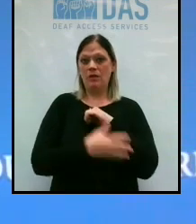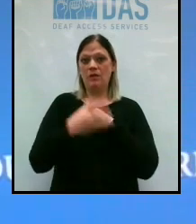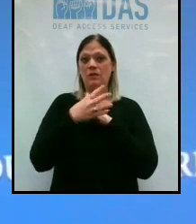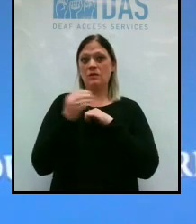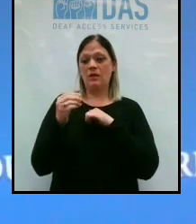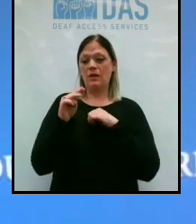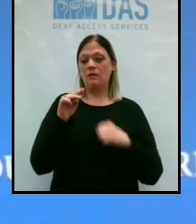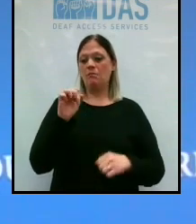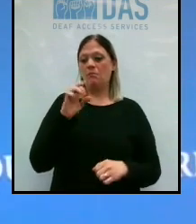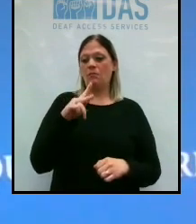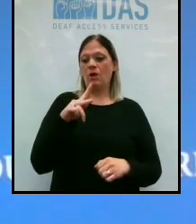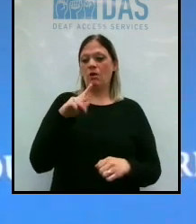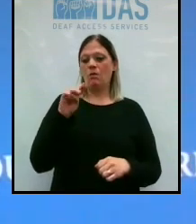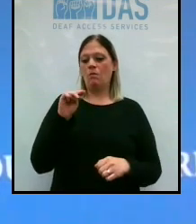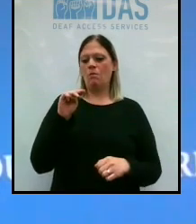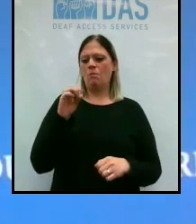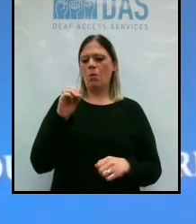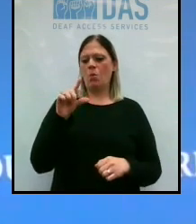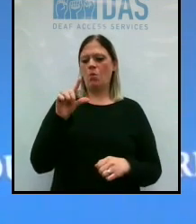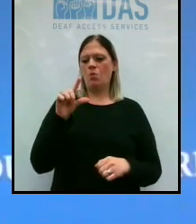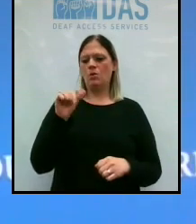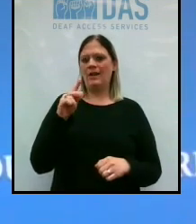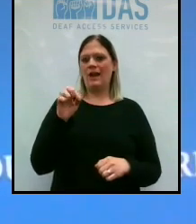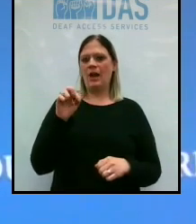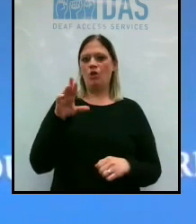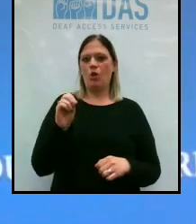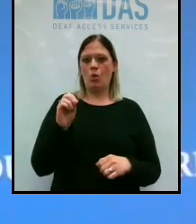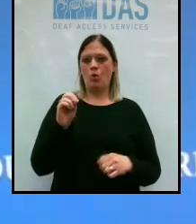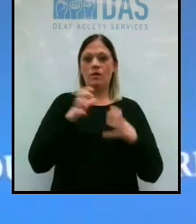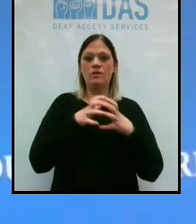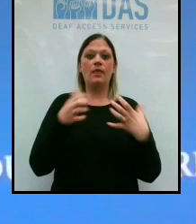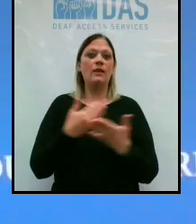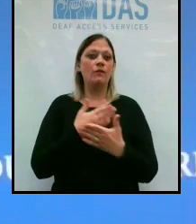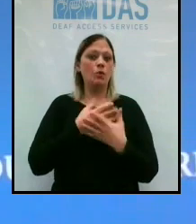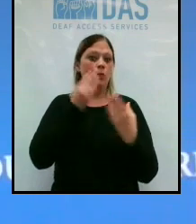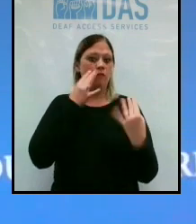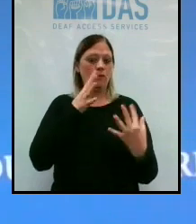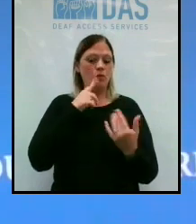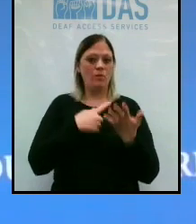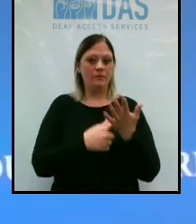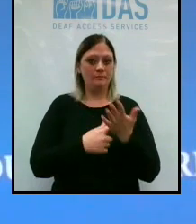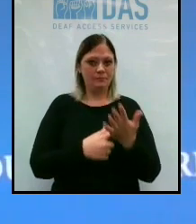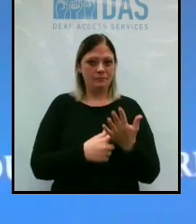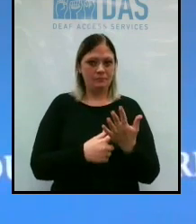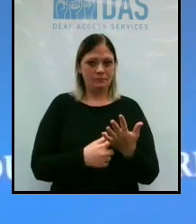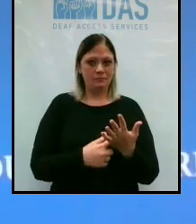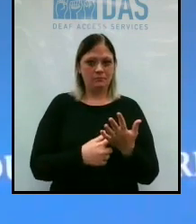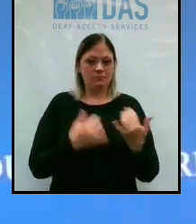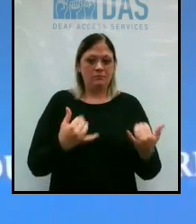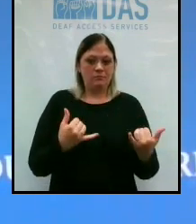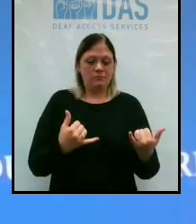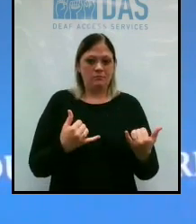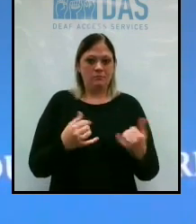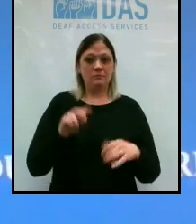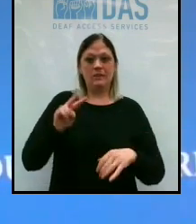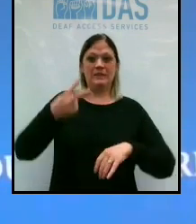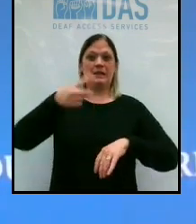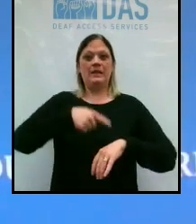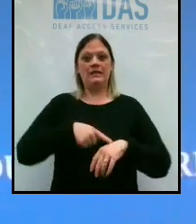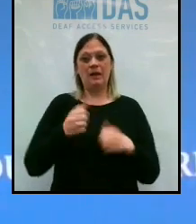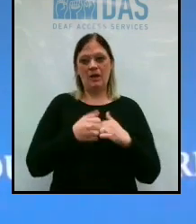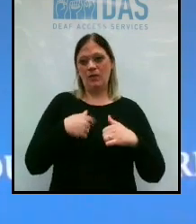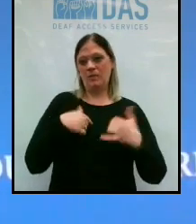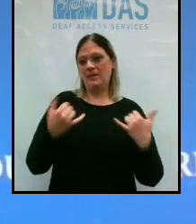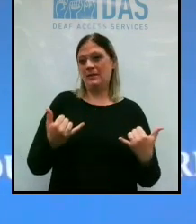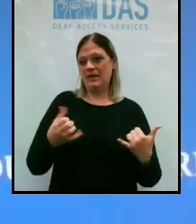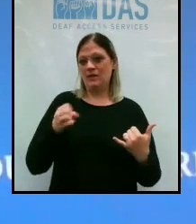Mark Molinaro from Dutchess County. There's a lot of new information I'll be talking about now than earlier, but this is your second time with me today,